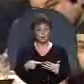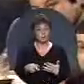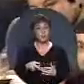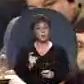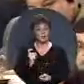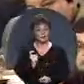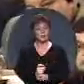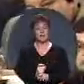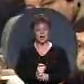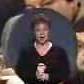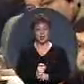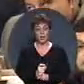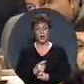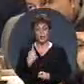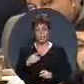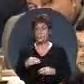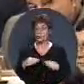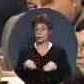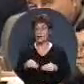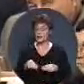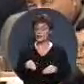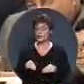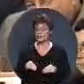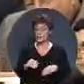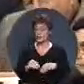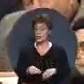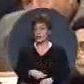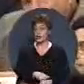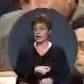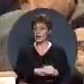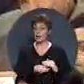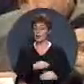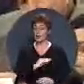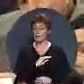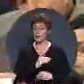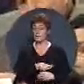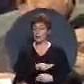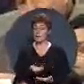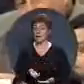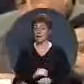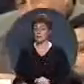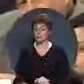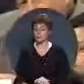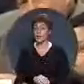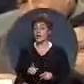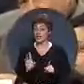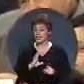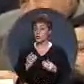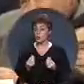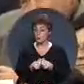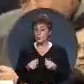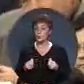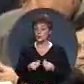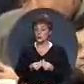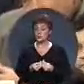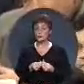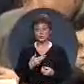are very strict conditions for selling these breast implants, and of course,